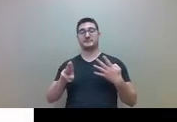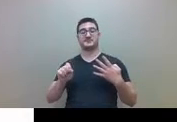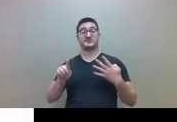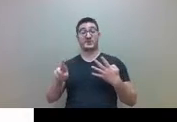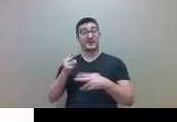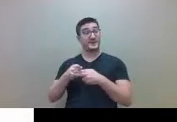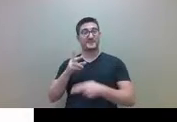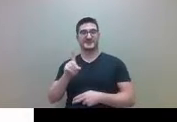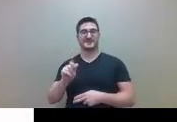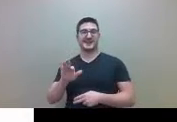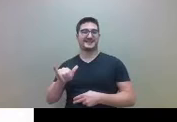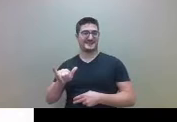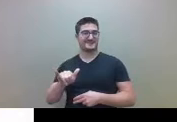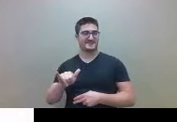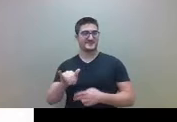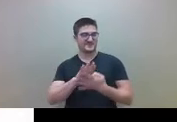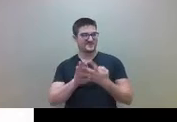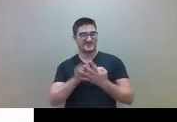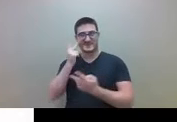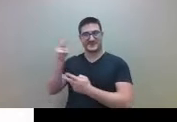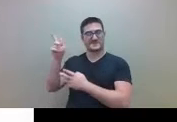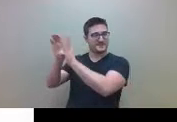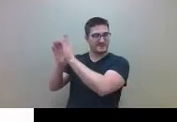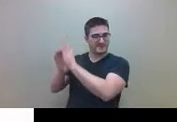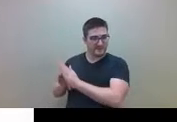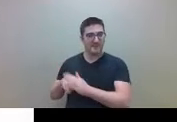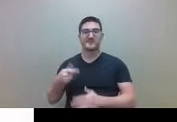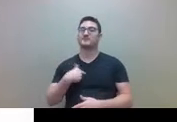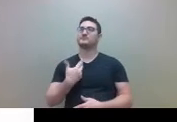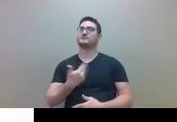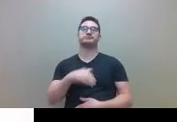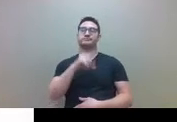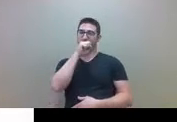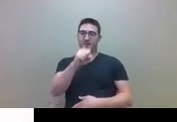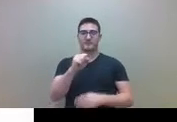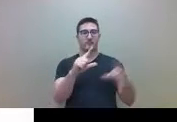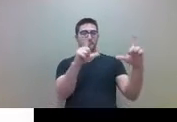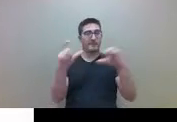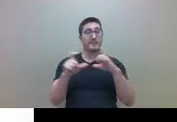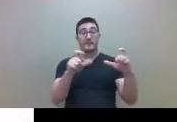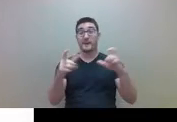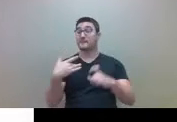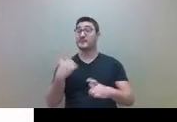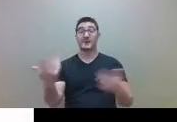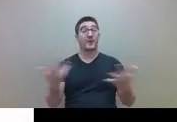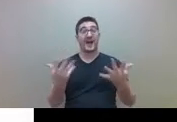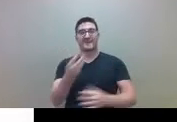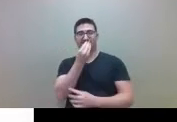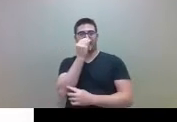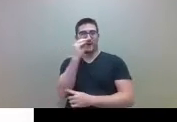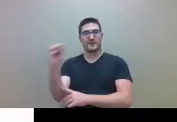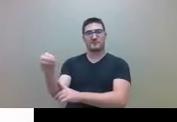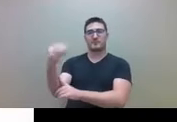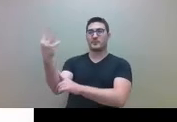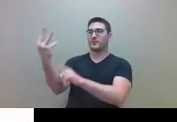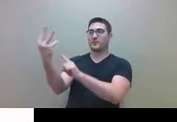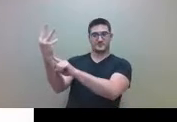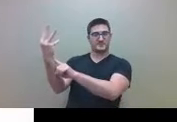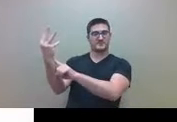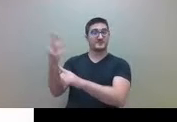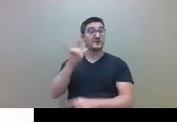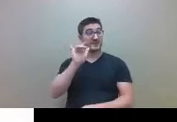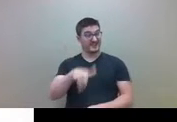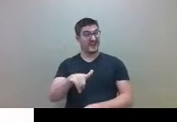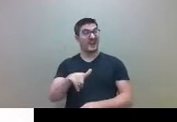My hobby is as photography. I love to take pictures of flowers, and consequently, this is one of my self-care